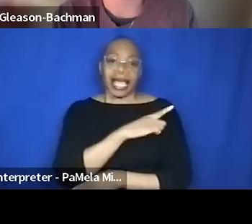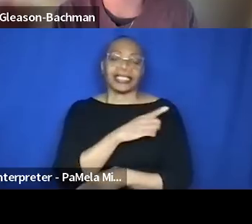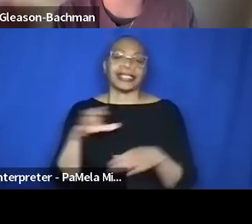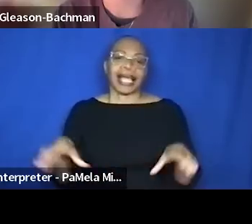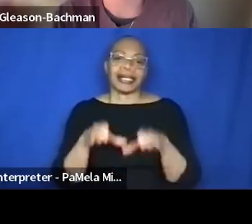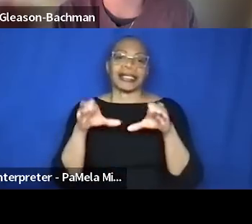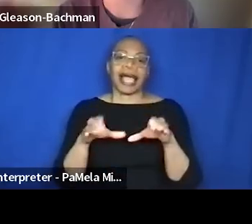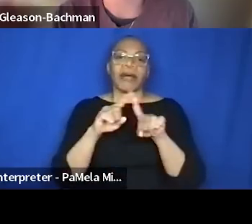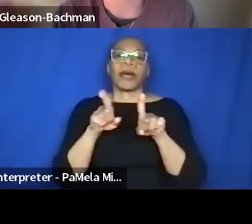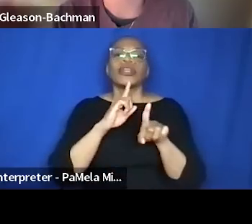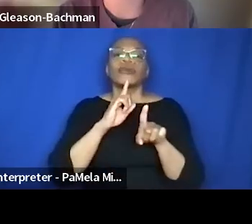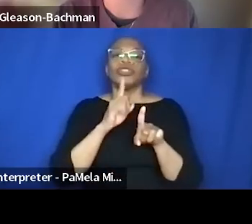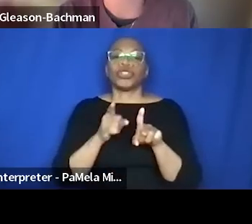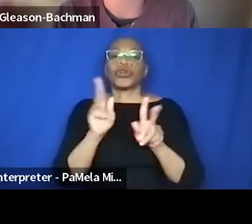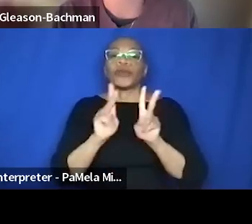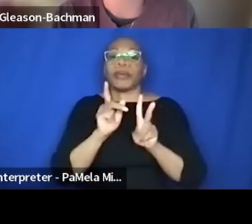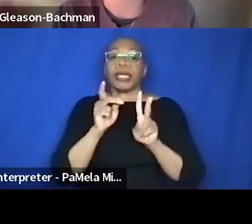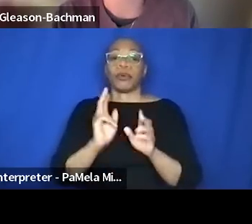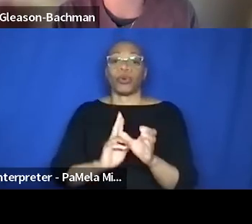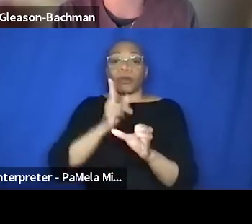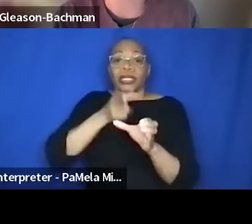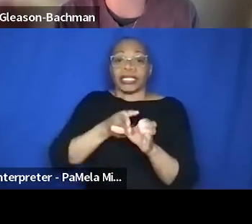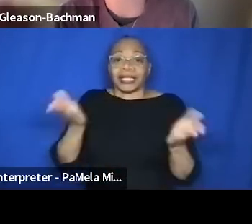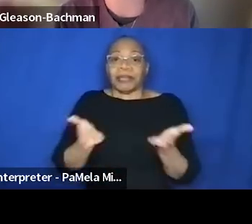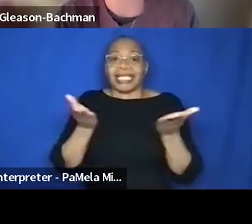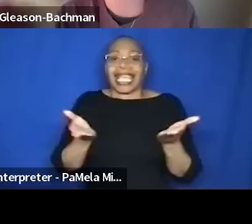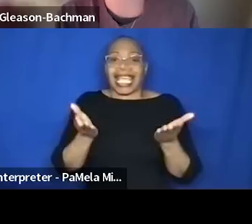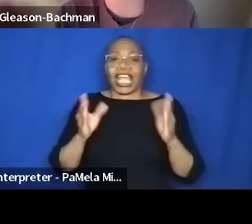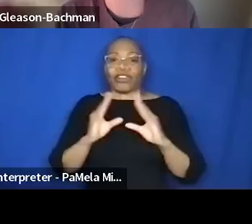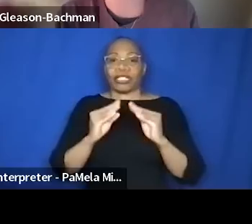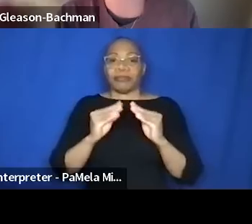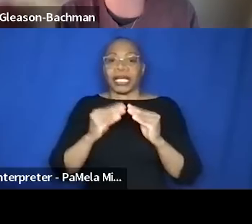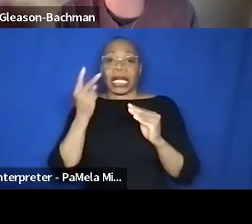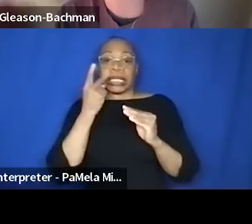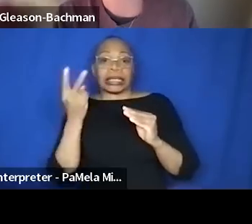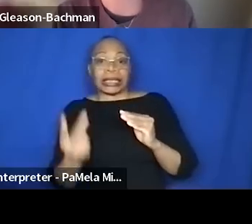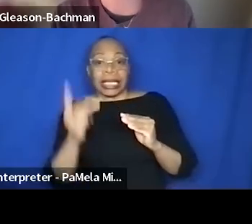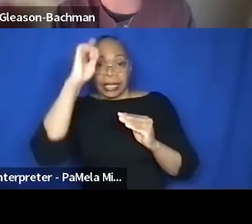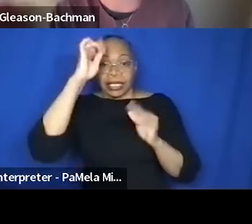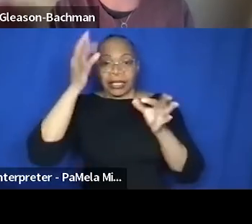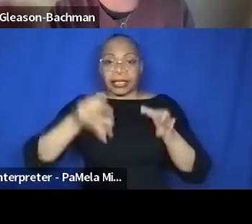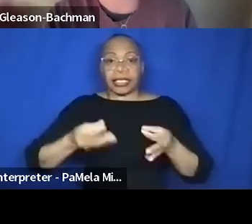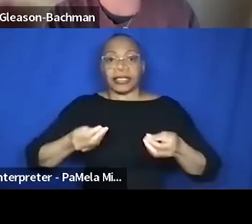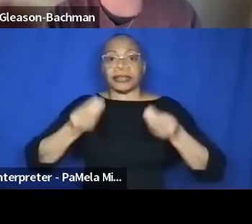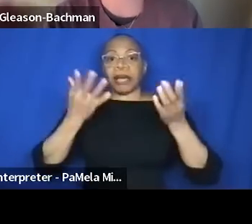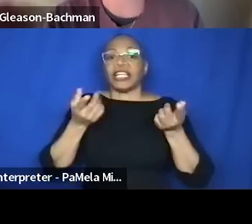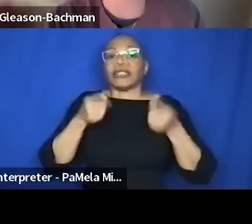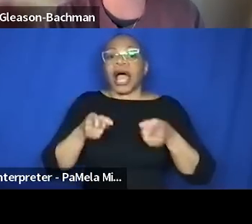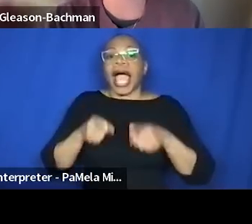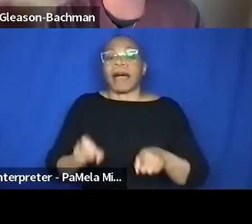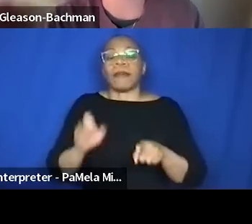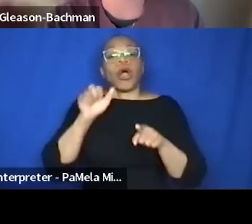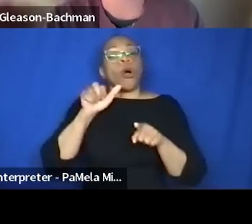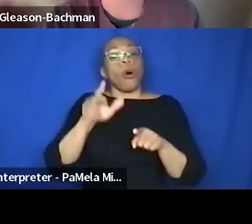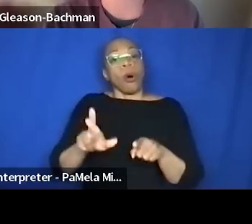attendees on our call are either seeing these decisions being made, or there is more of an environment